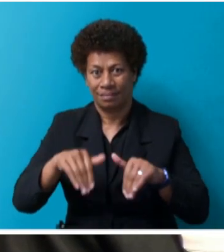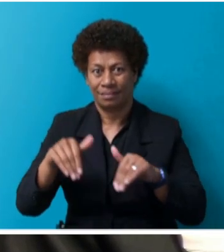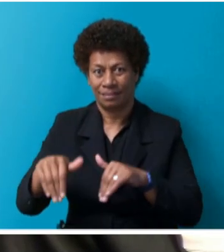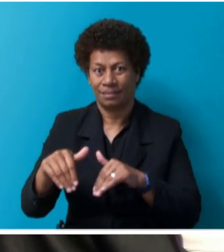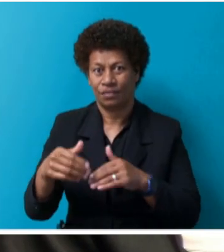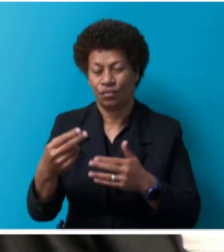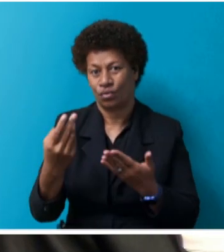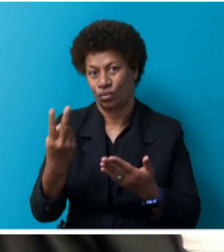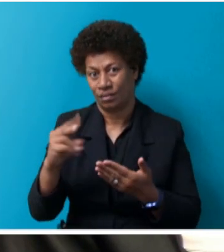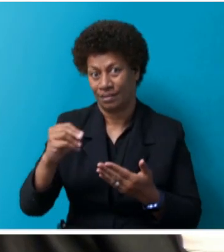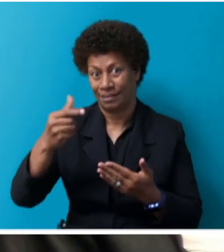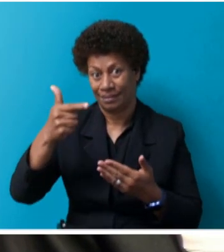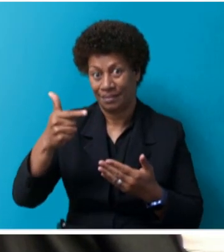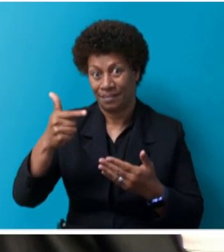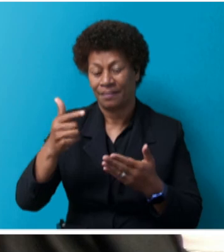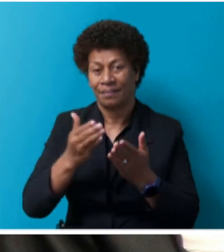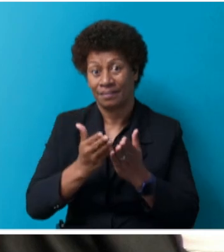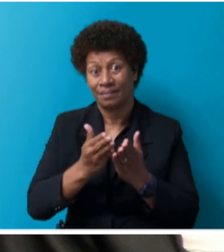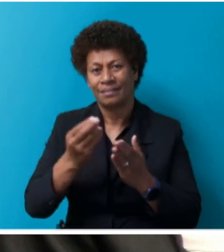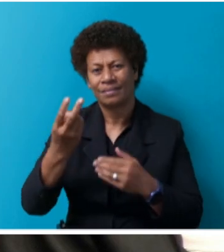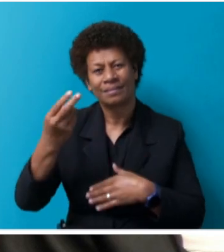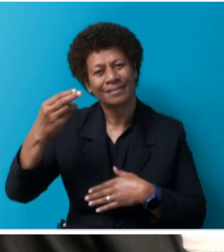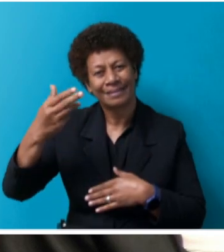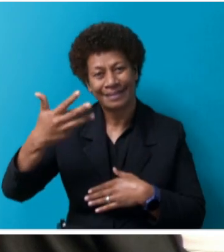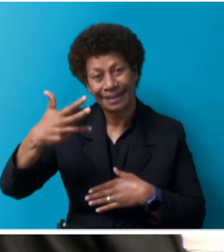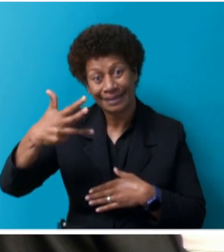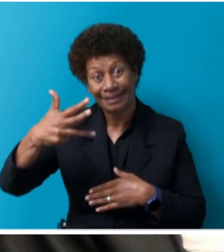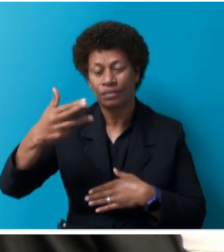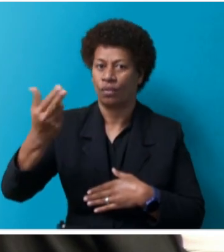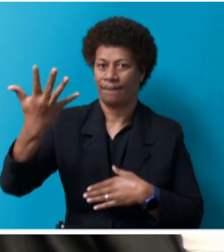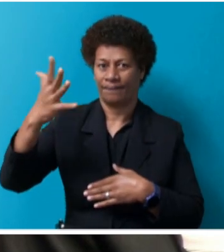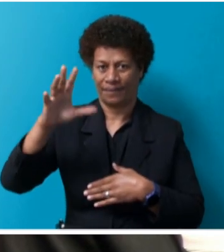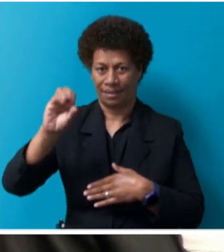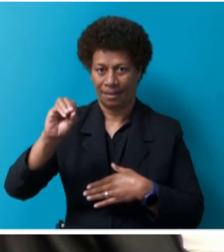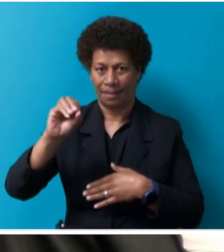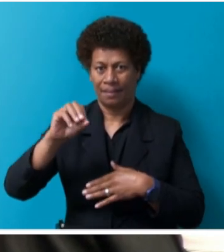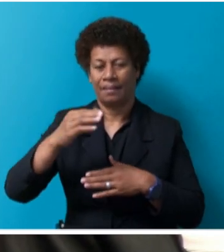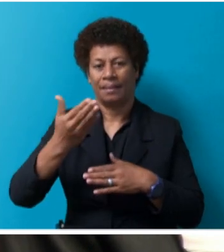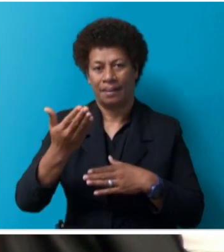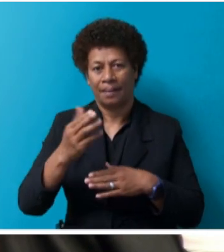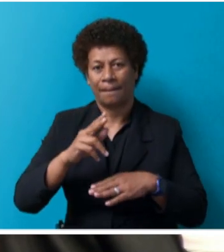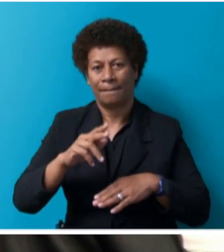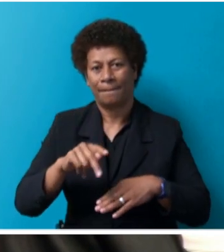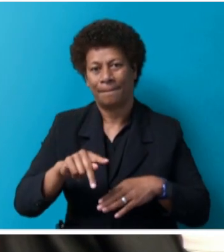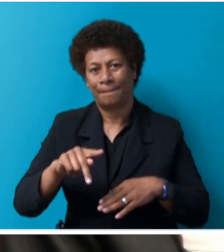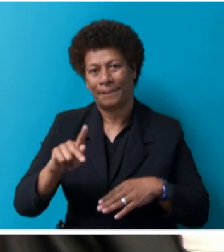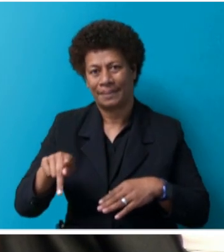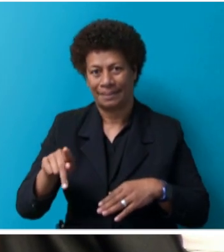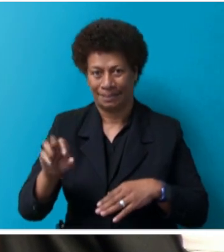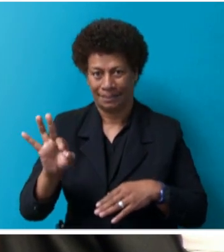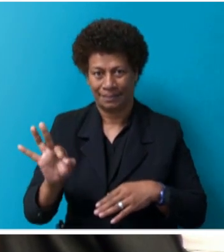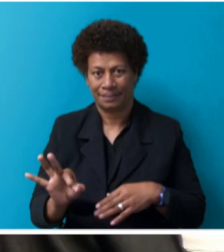27% and on commercial boards from 19% to 50%. The NDP prioritizes advancing gender parity